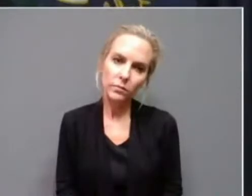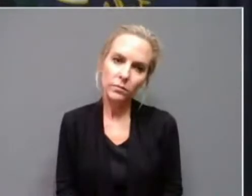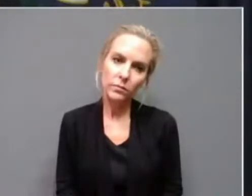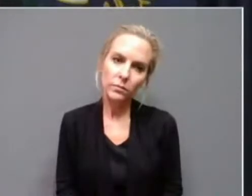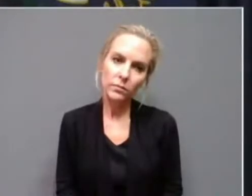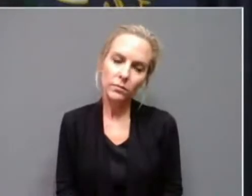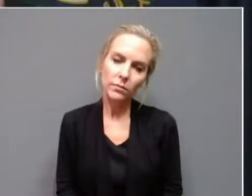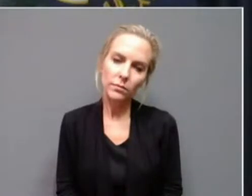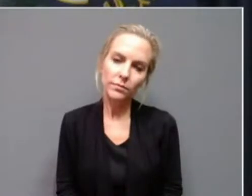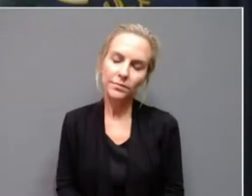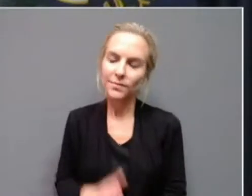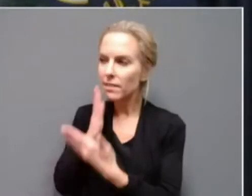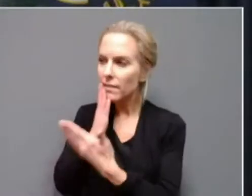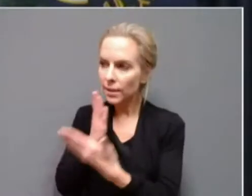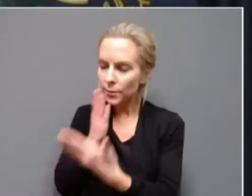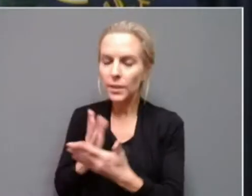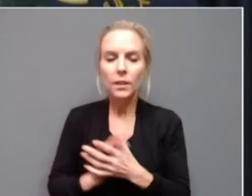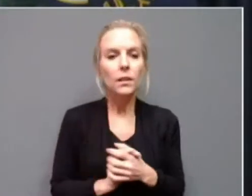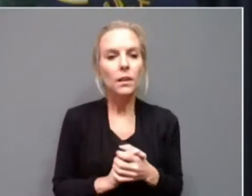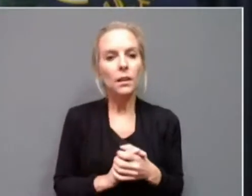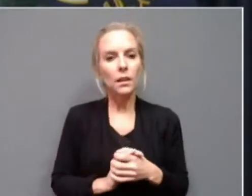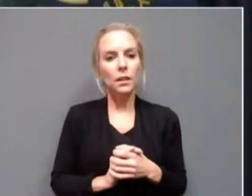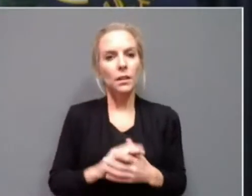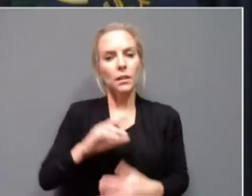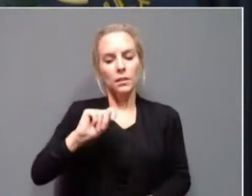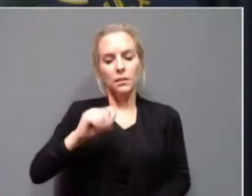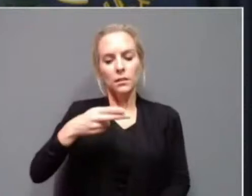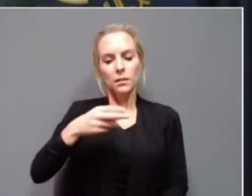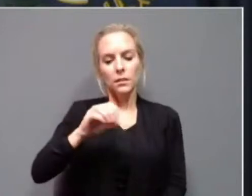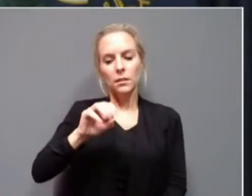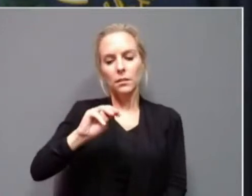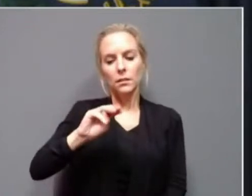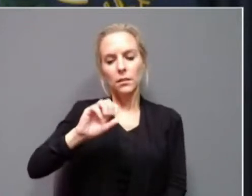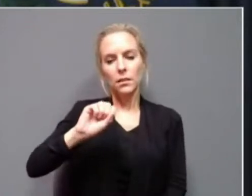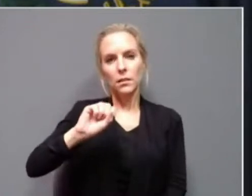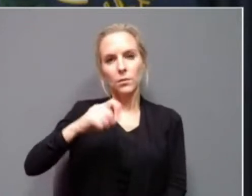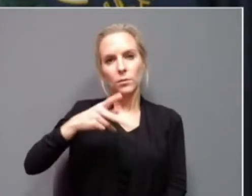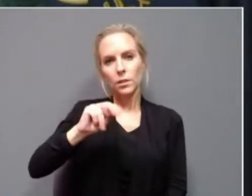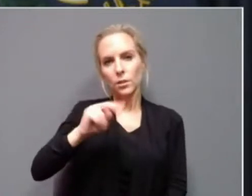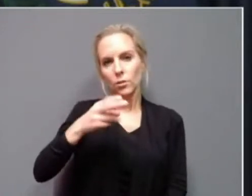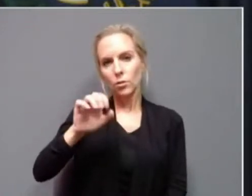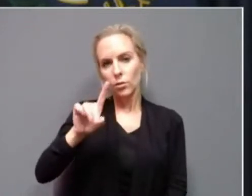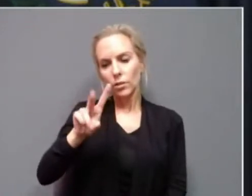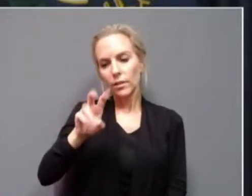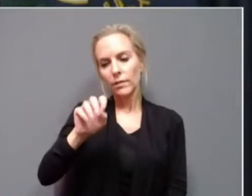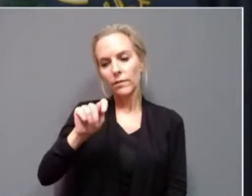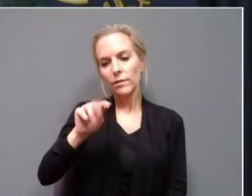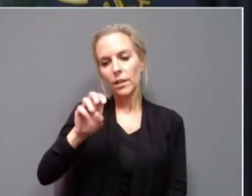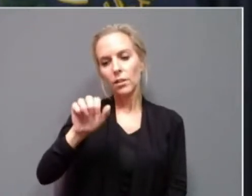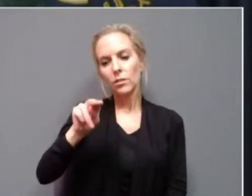Thank you all. Thompson Hood Veterans Center held our first COVID preparedness